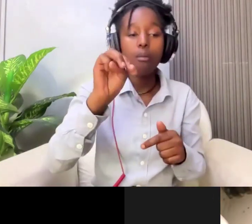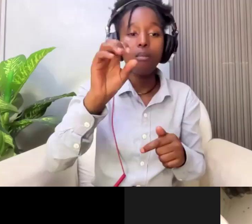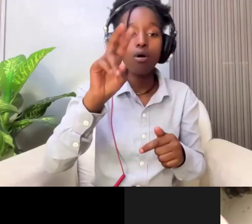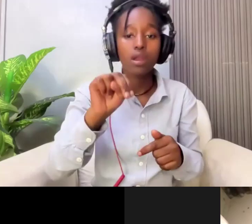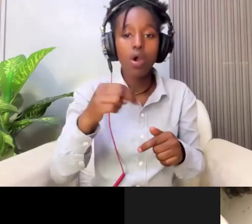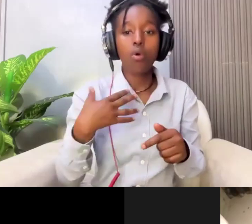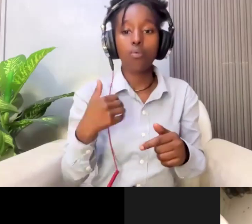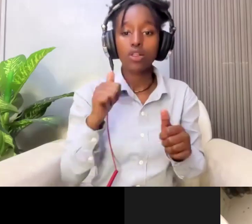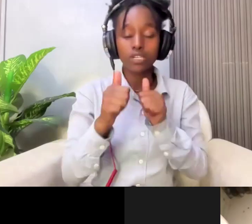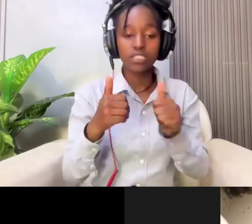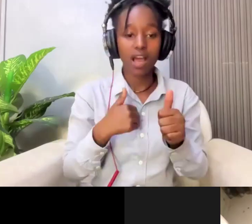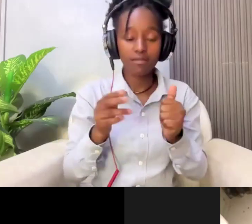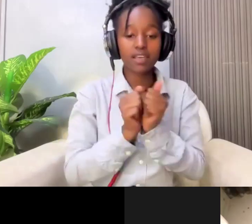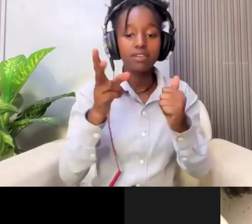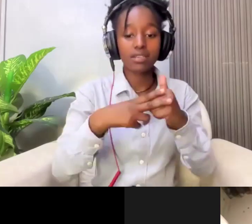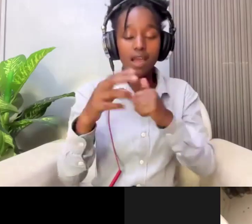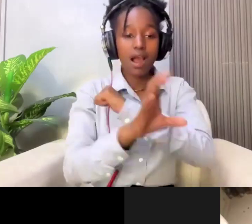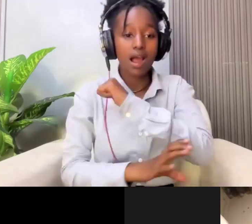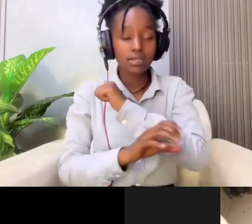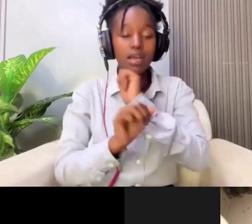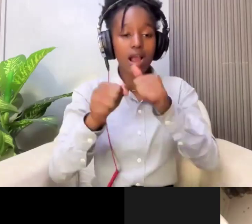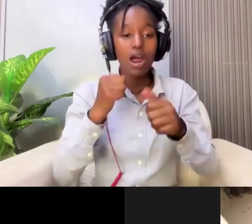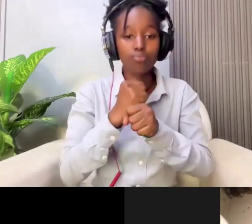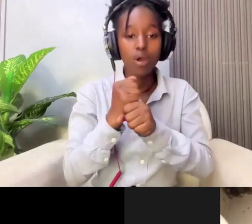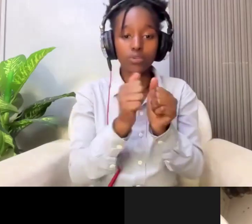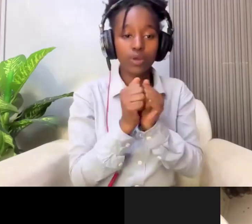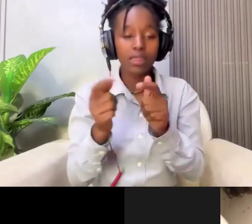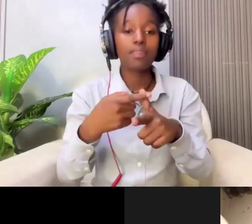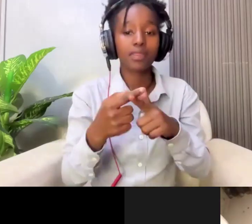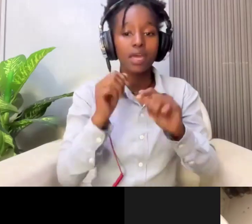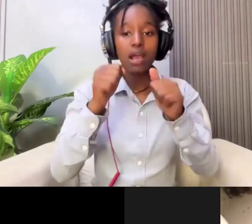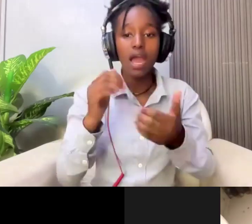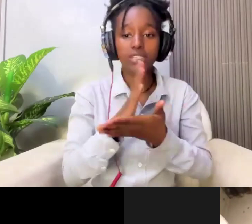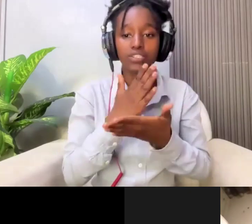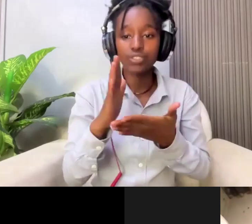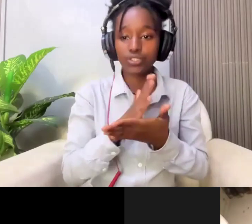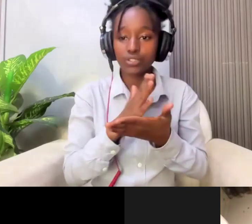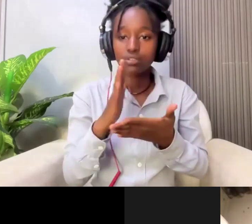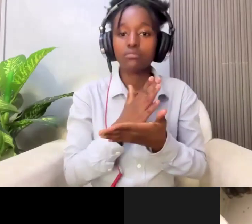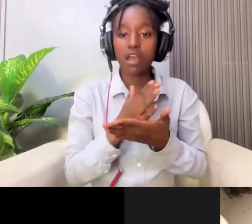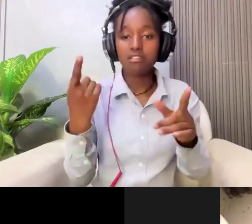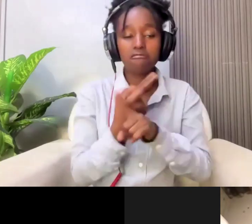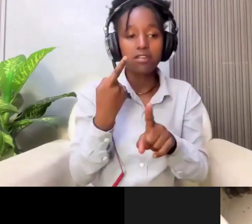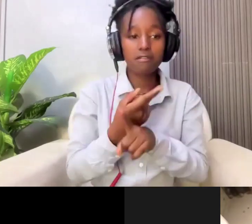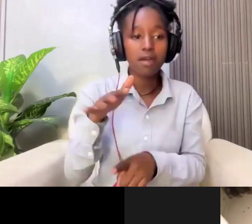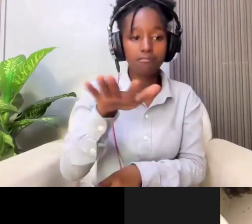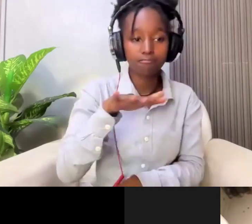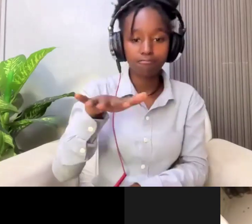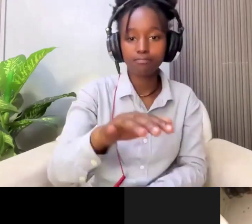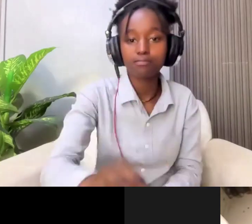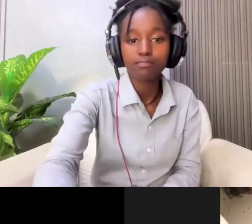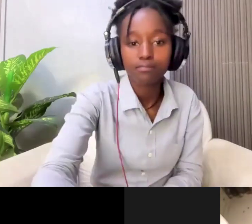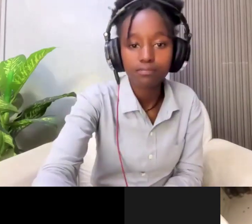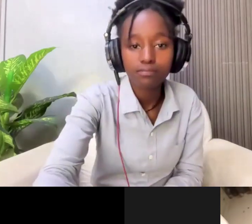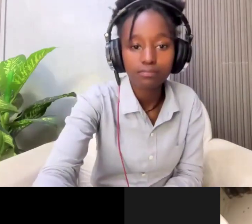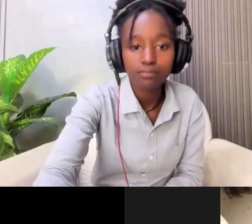to collaborate with you to sharing what we are developing so that you can use it across all of Africa. Because Article